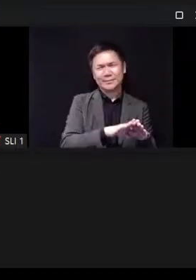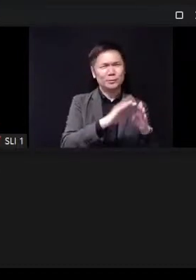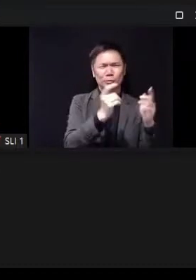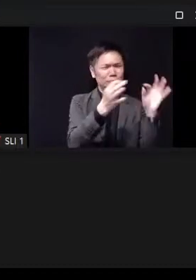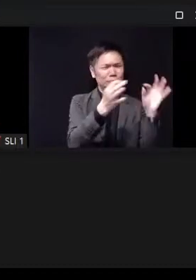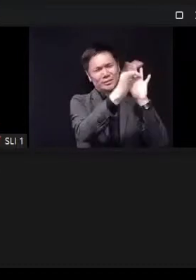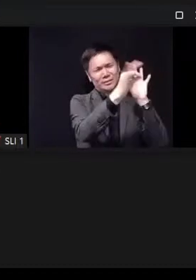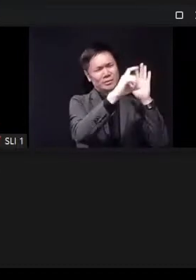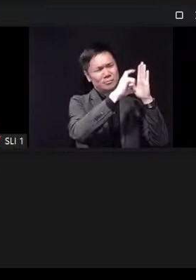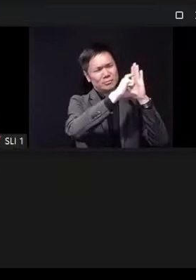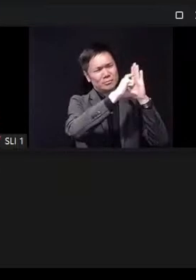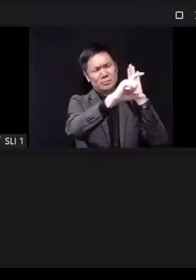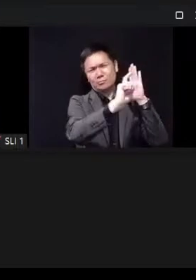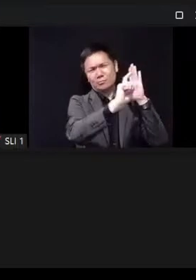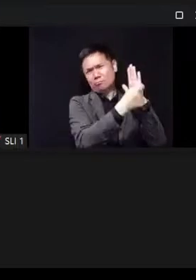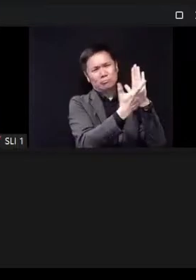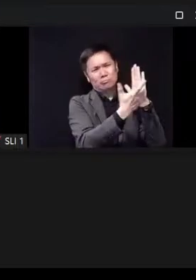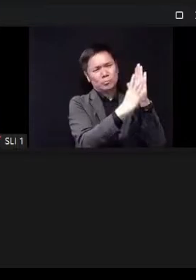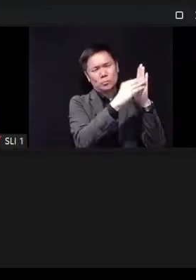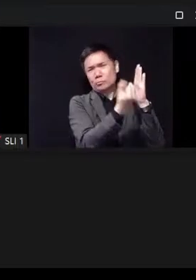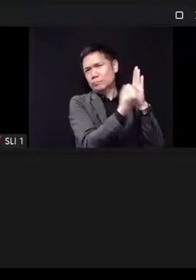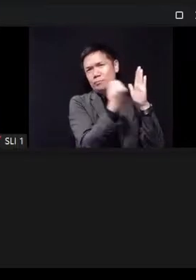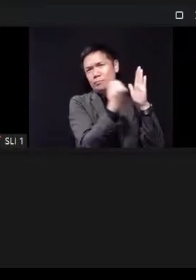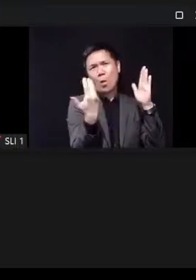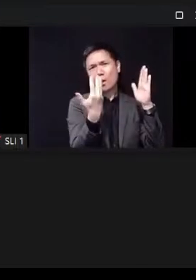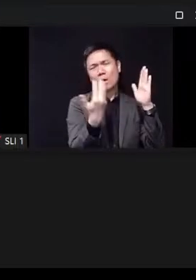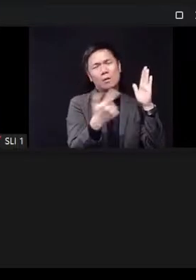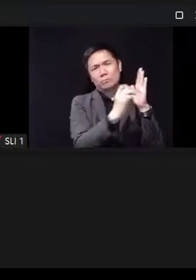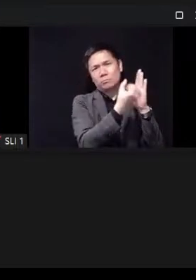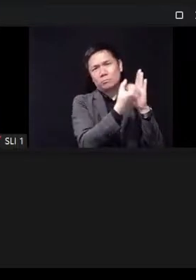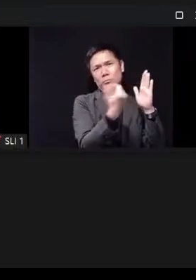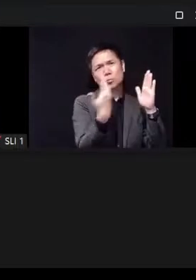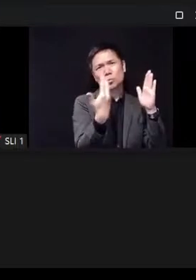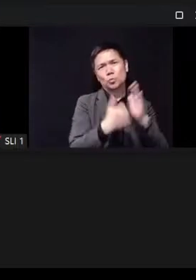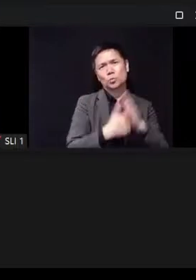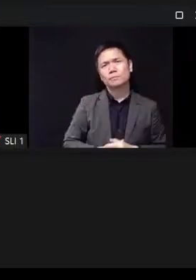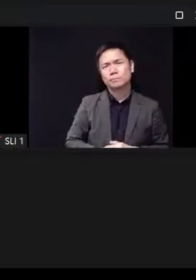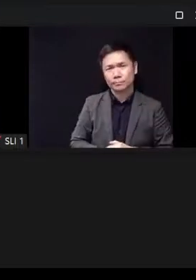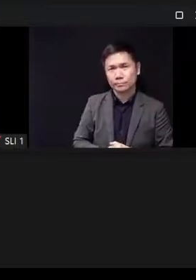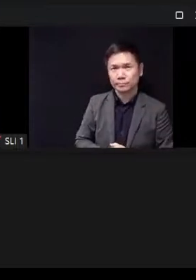delete the whole phrase within their respective mandates. Thank you.